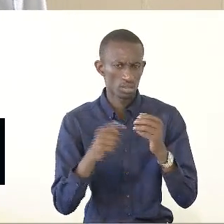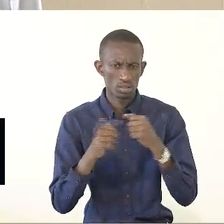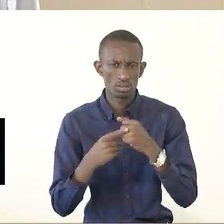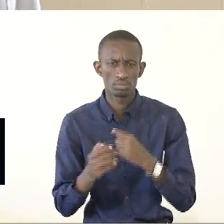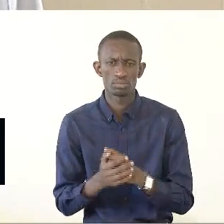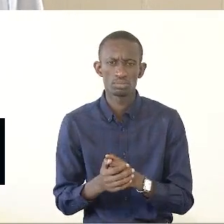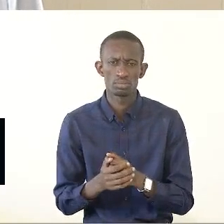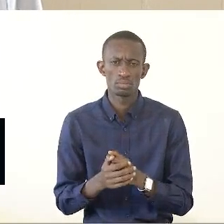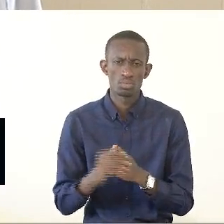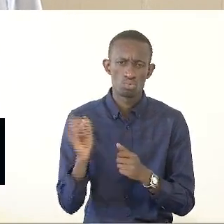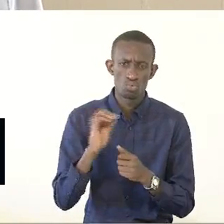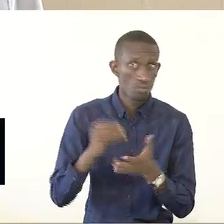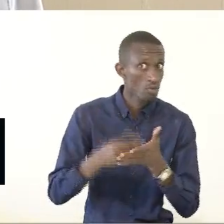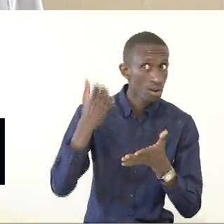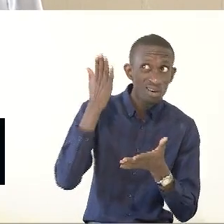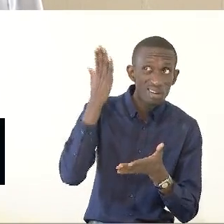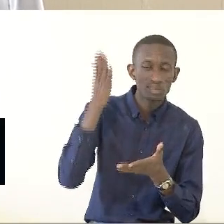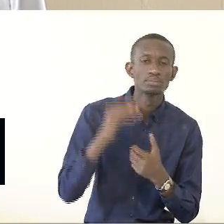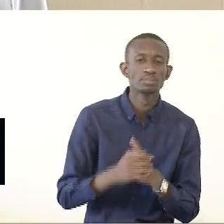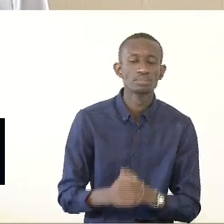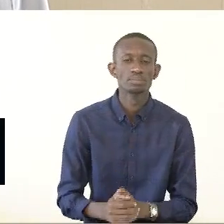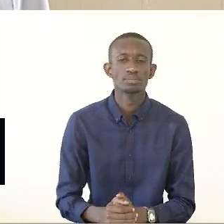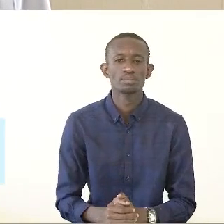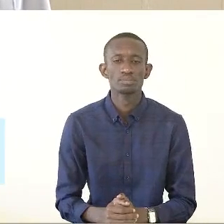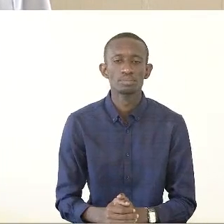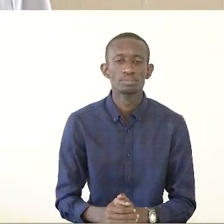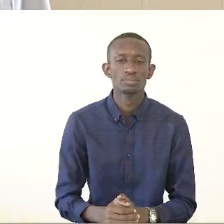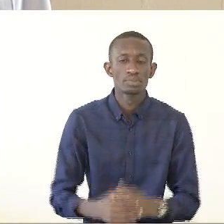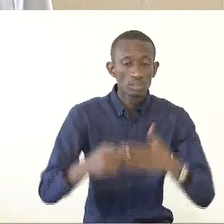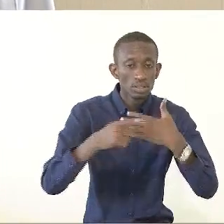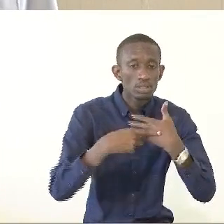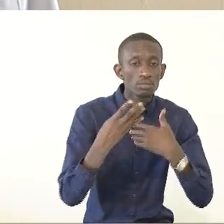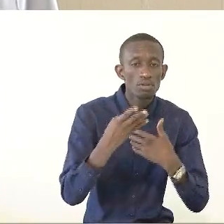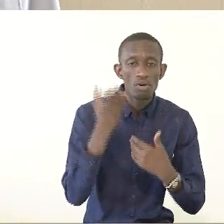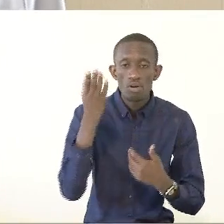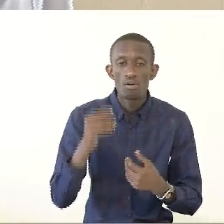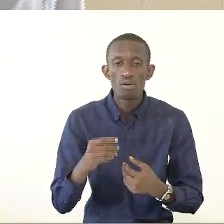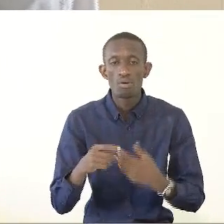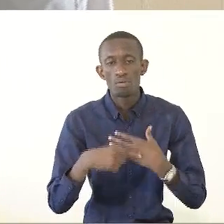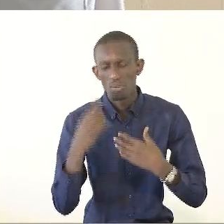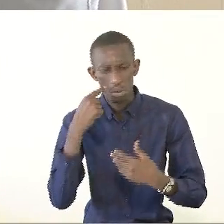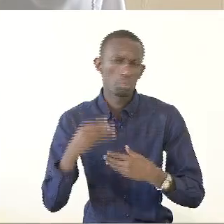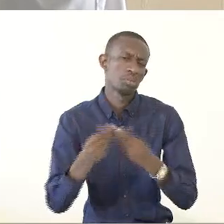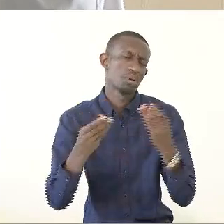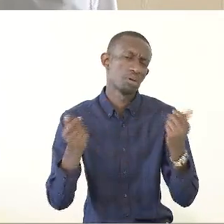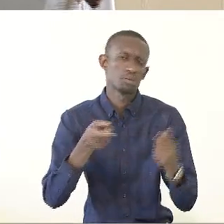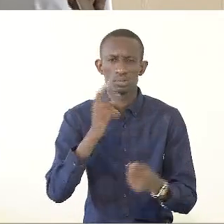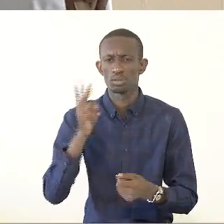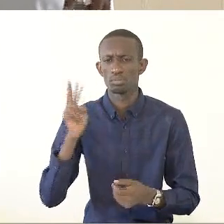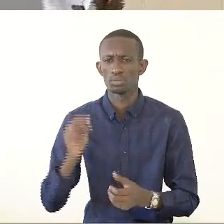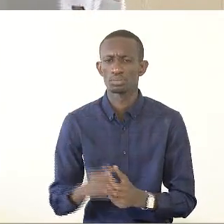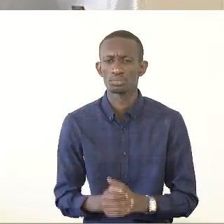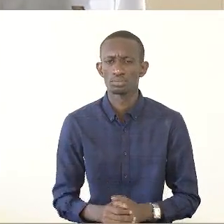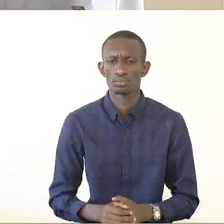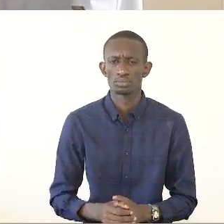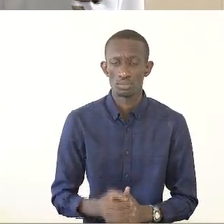to take this value and you put in the place of x. -4 here, here, and you get the answer. We are now on